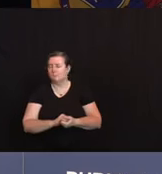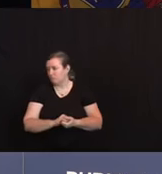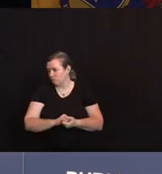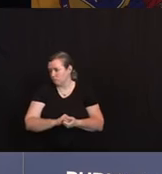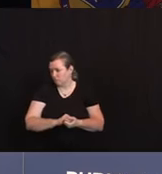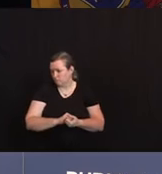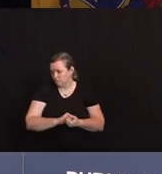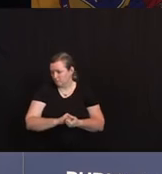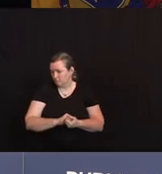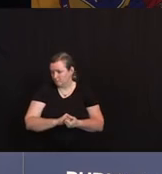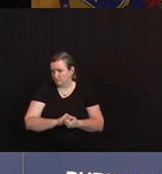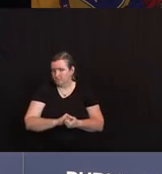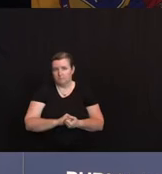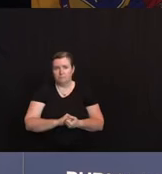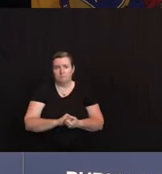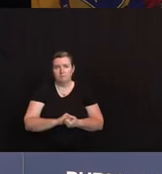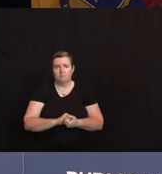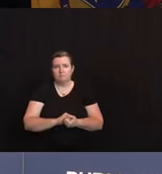One of the things